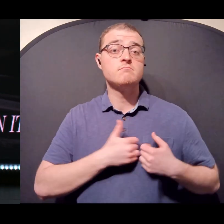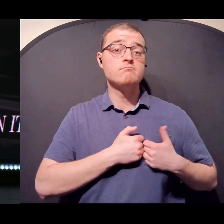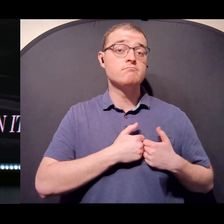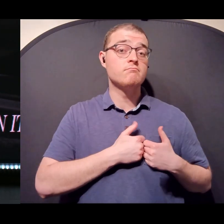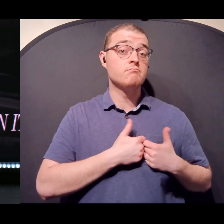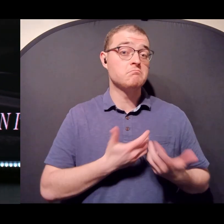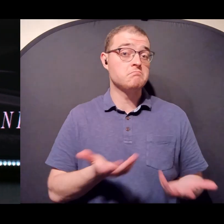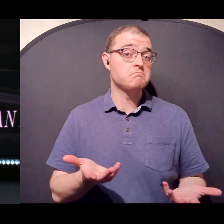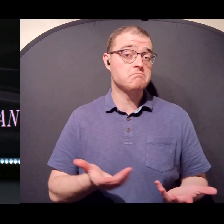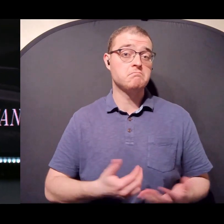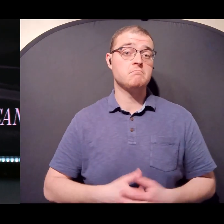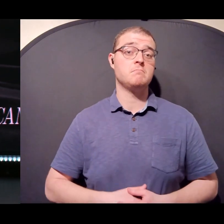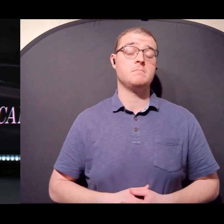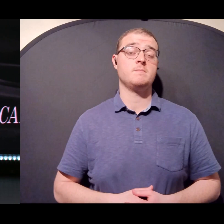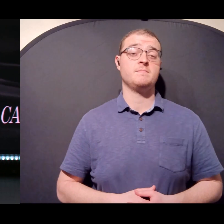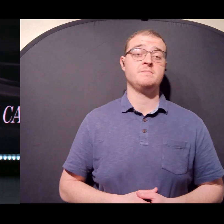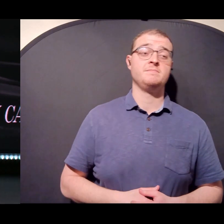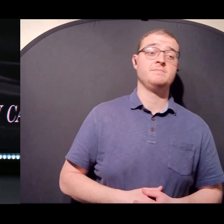Is it romance?